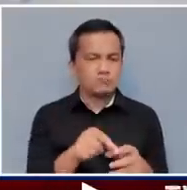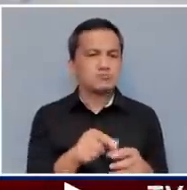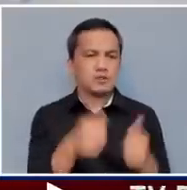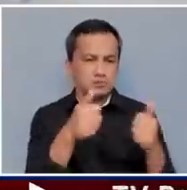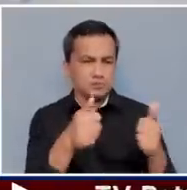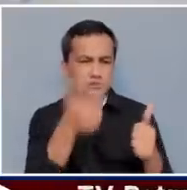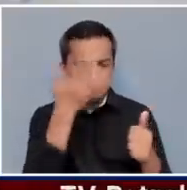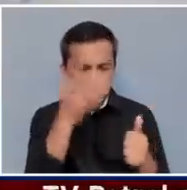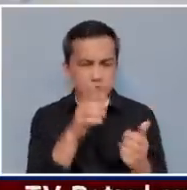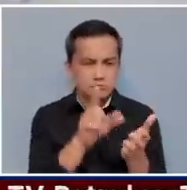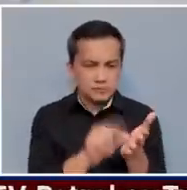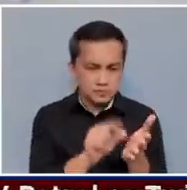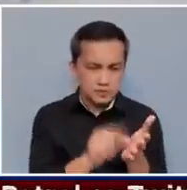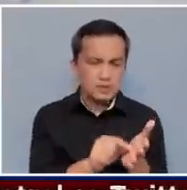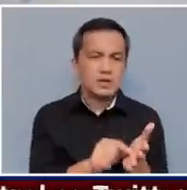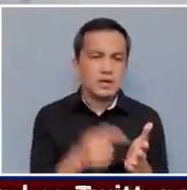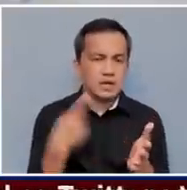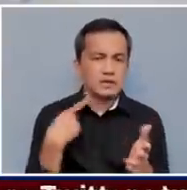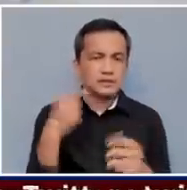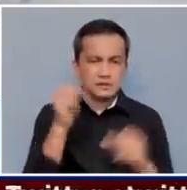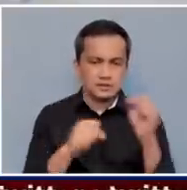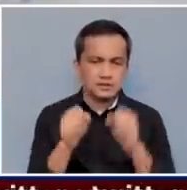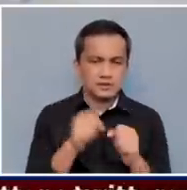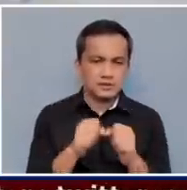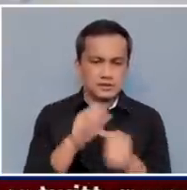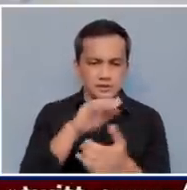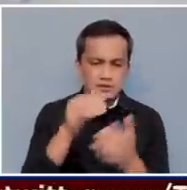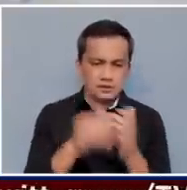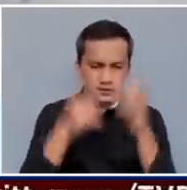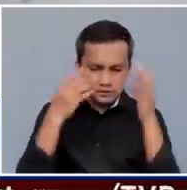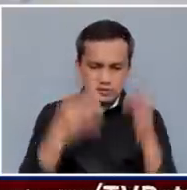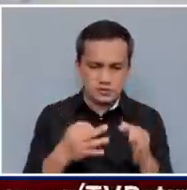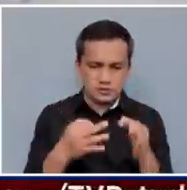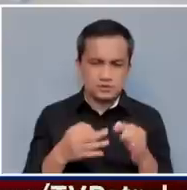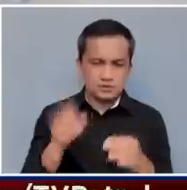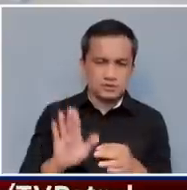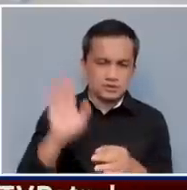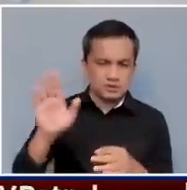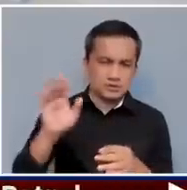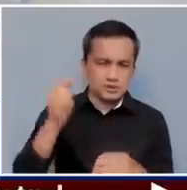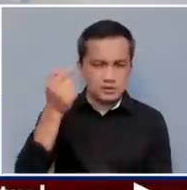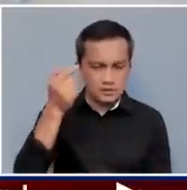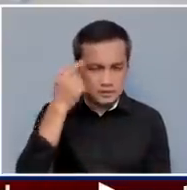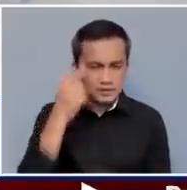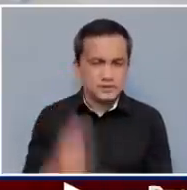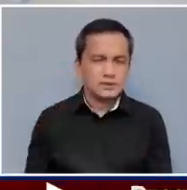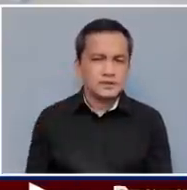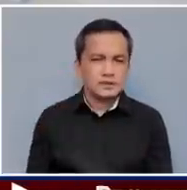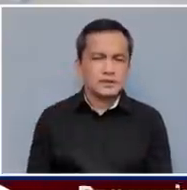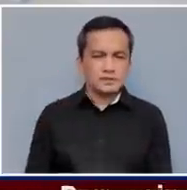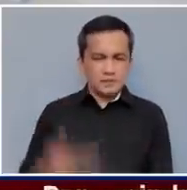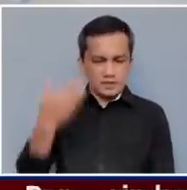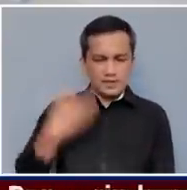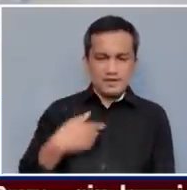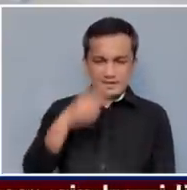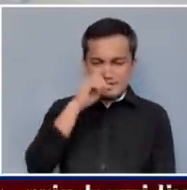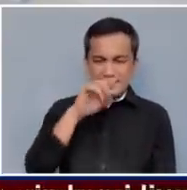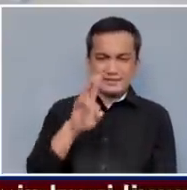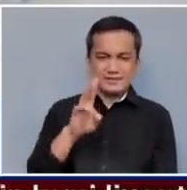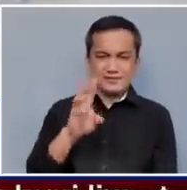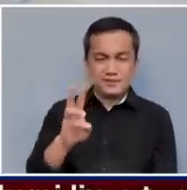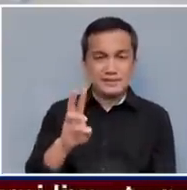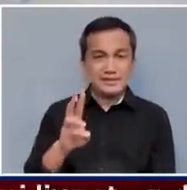that science will be center of decision making of this administration. I'm 76, you know, I'm in the sunset of my years,